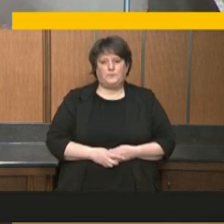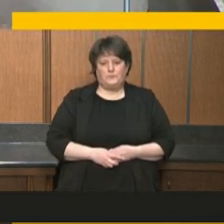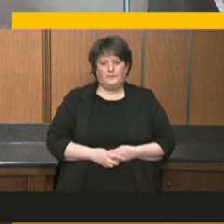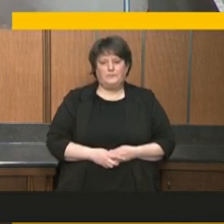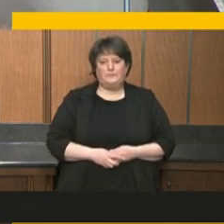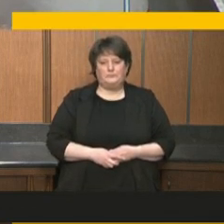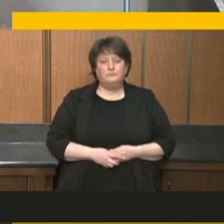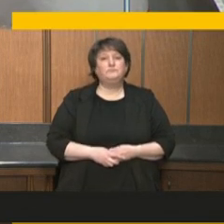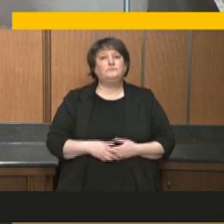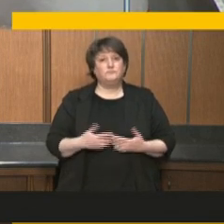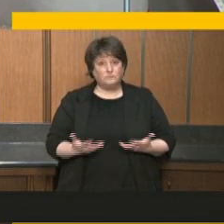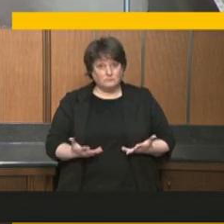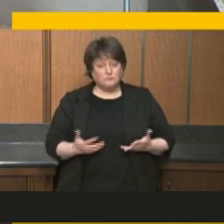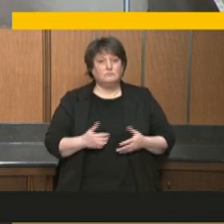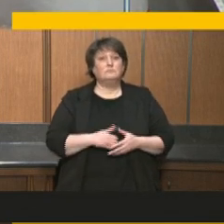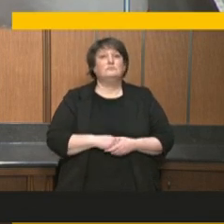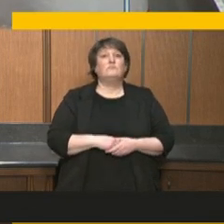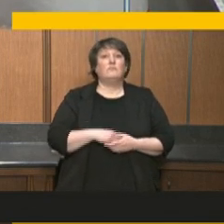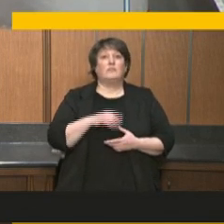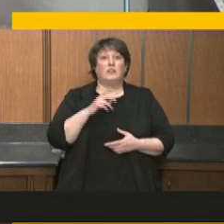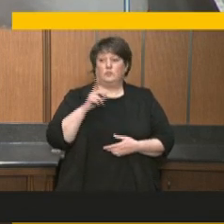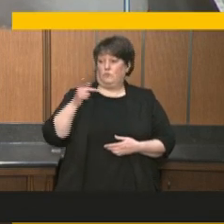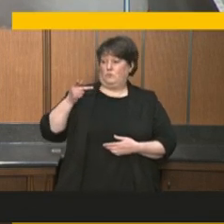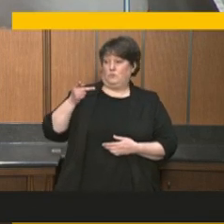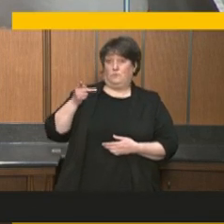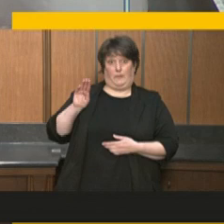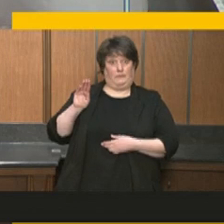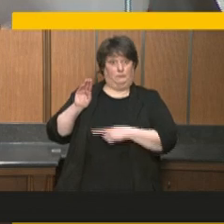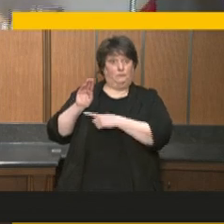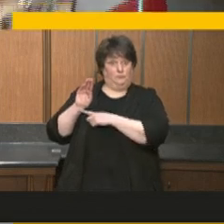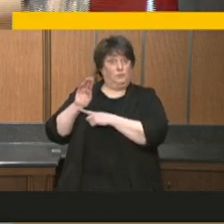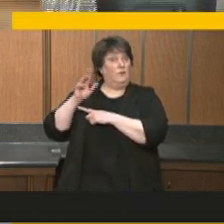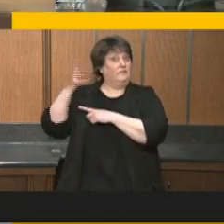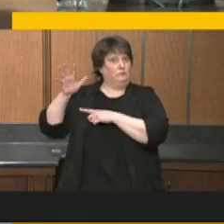As you know, as the Prime Minister has explained,